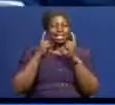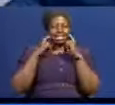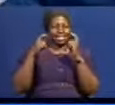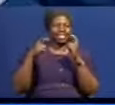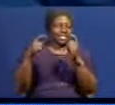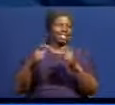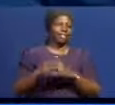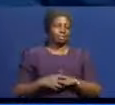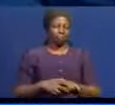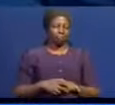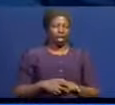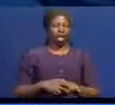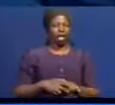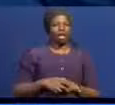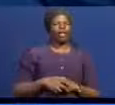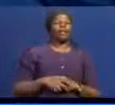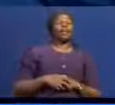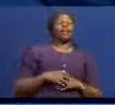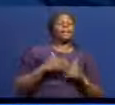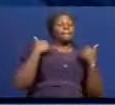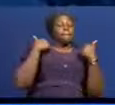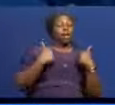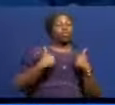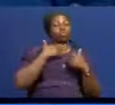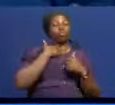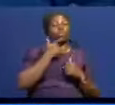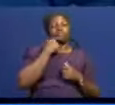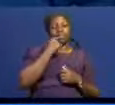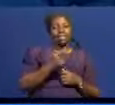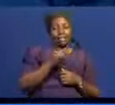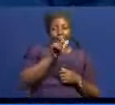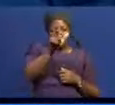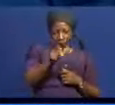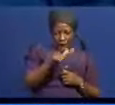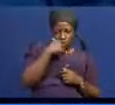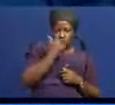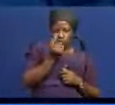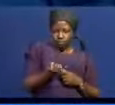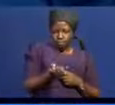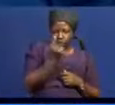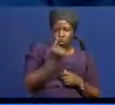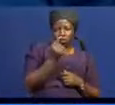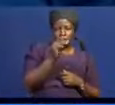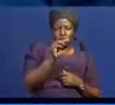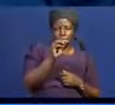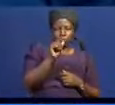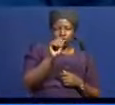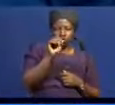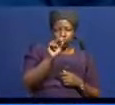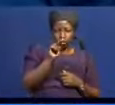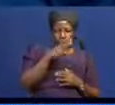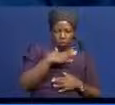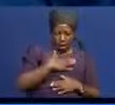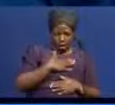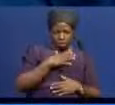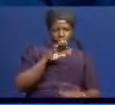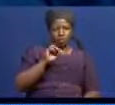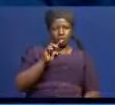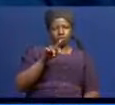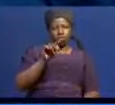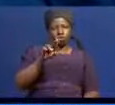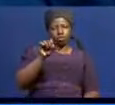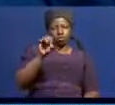Speaker, I want to say the mover of this motion, Honorable Mutuse, could